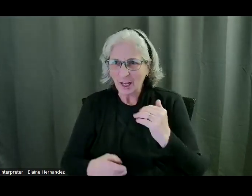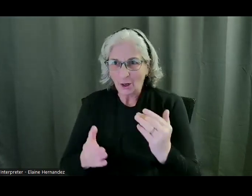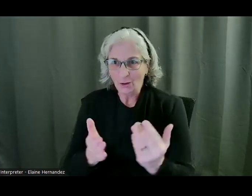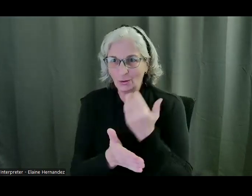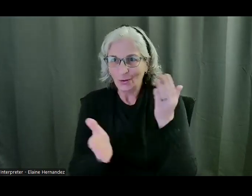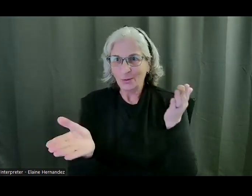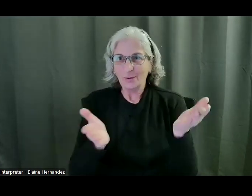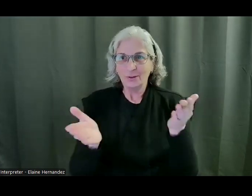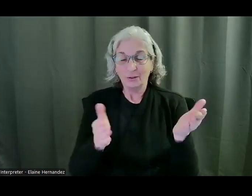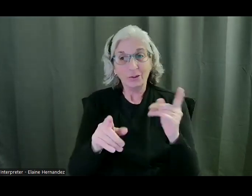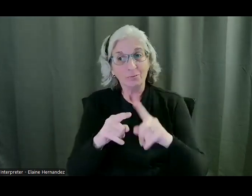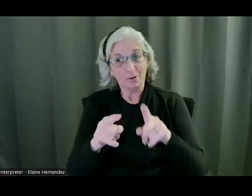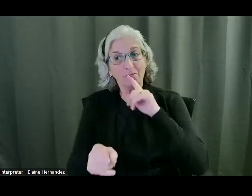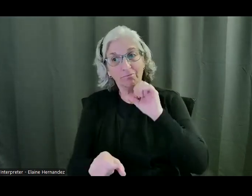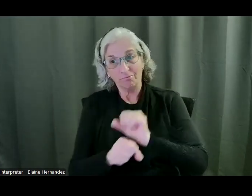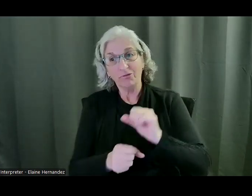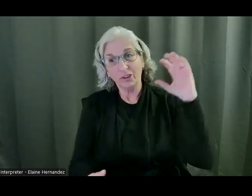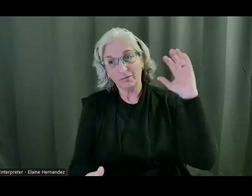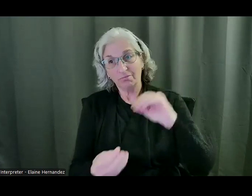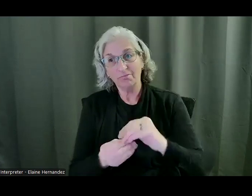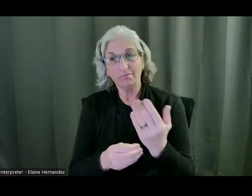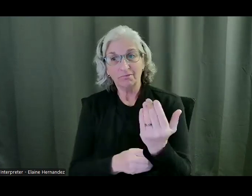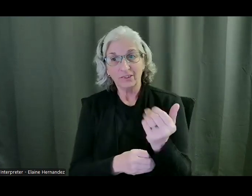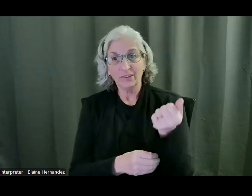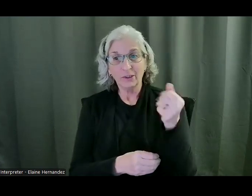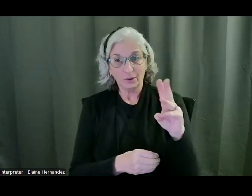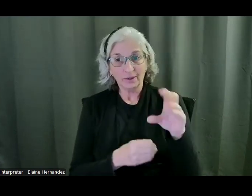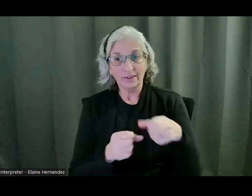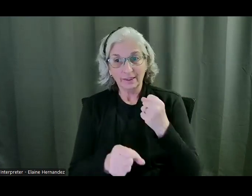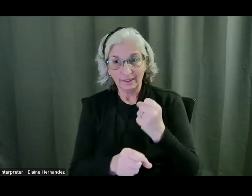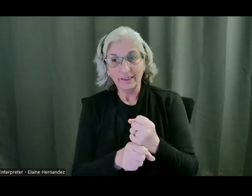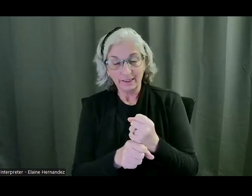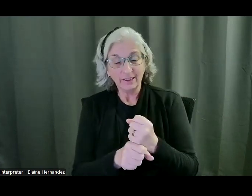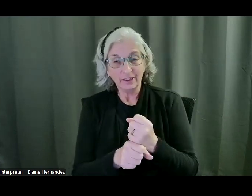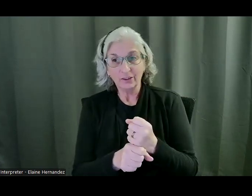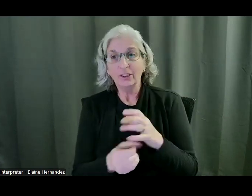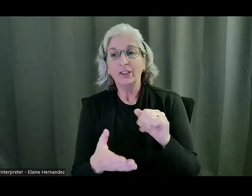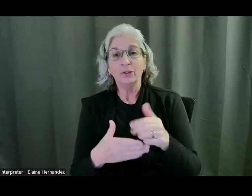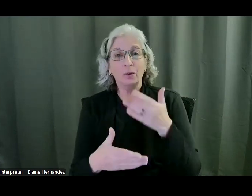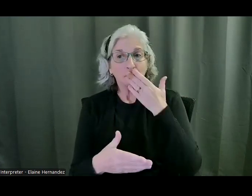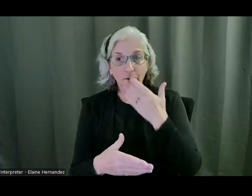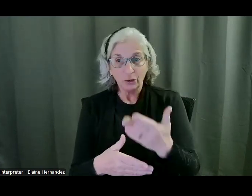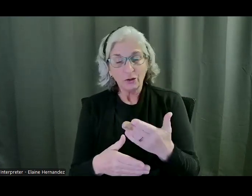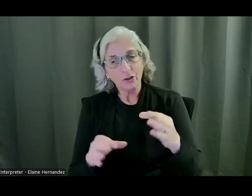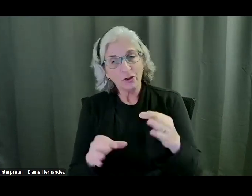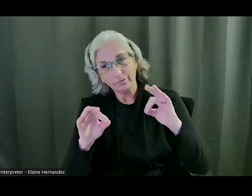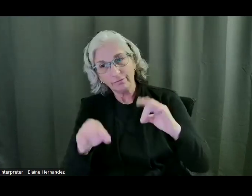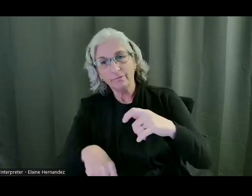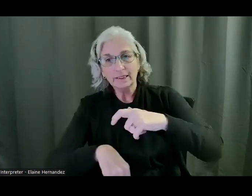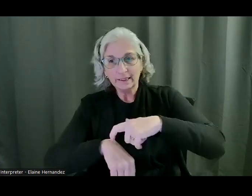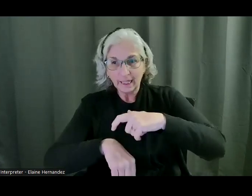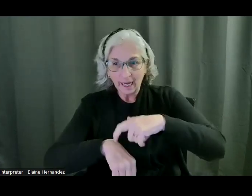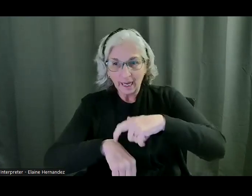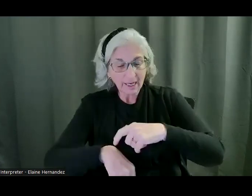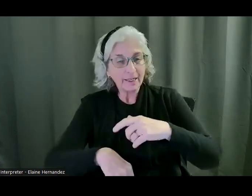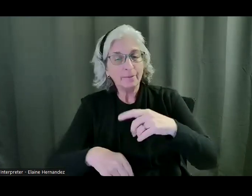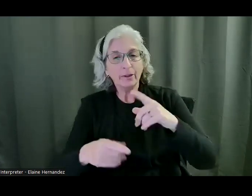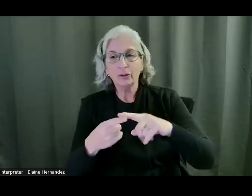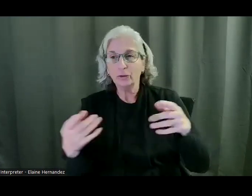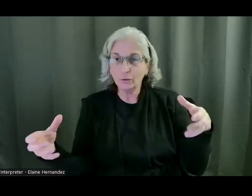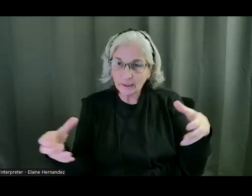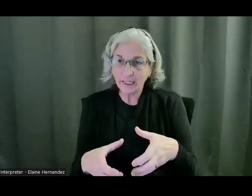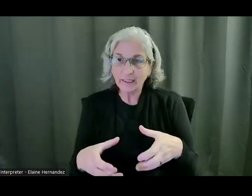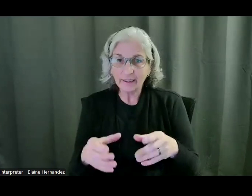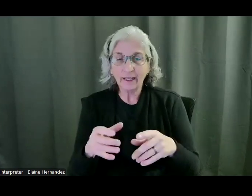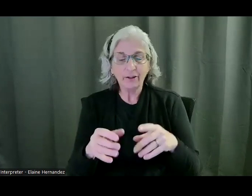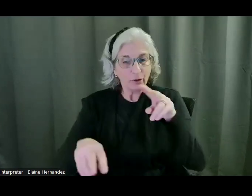So it was a very good thing. It was a very timely thing for us to get together and begin this work. We were looking at ways